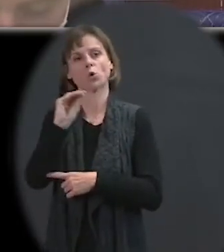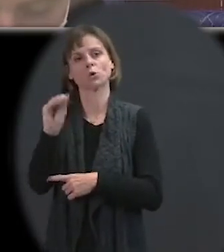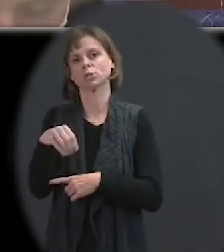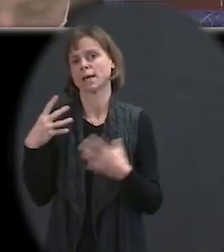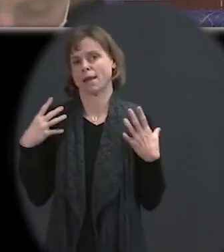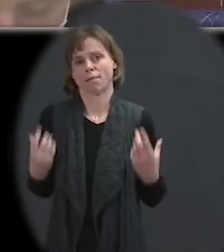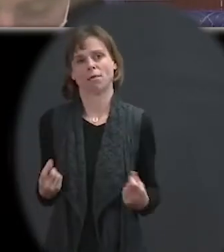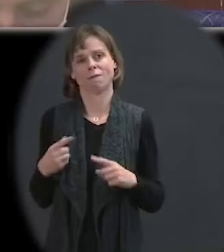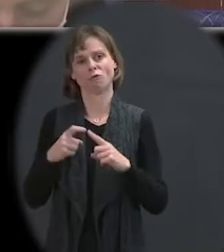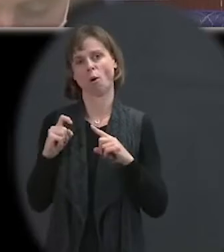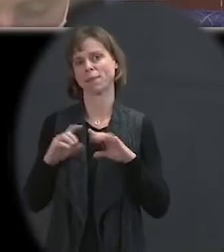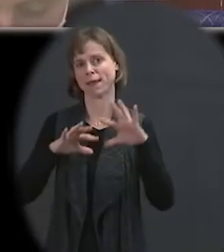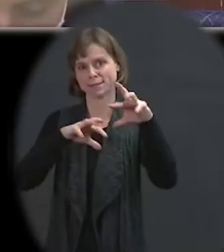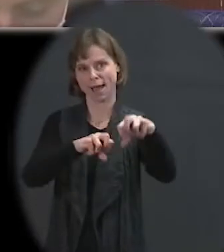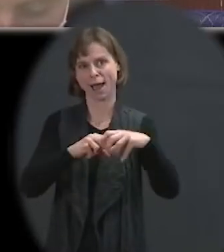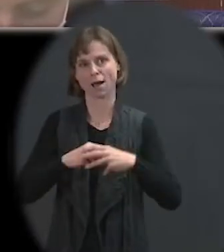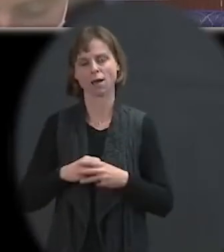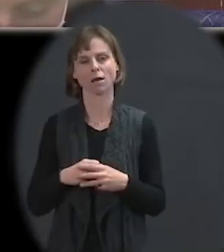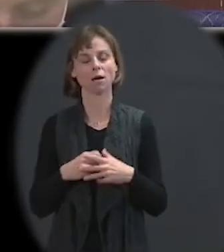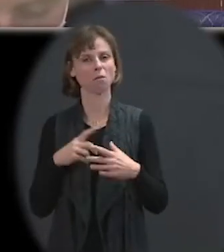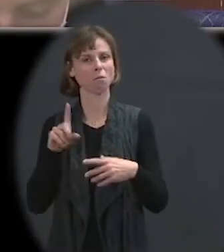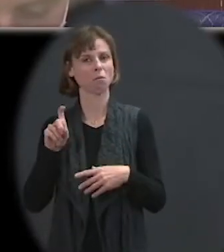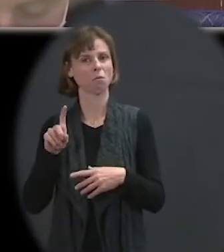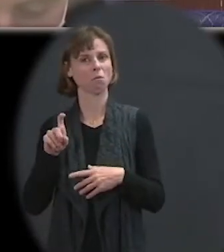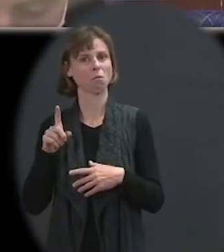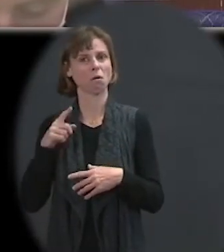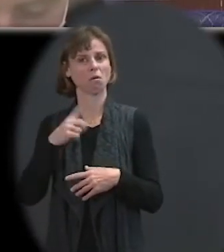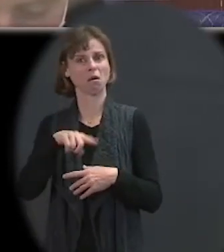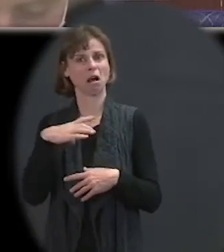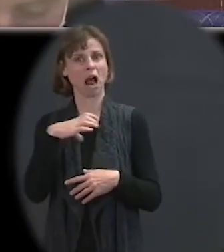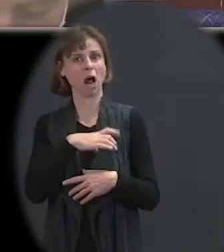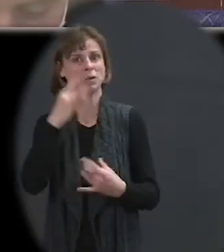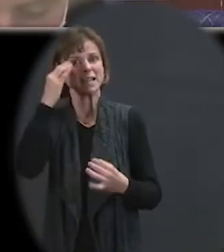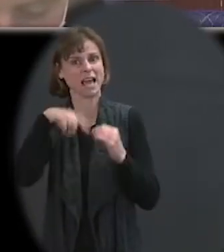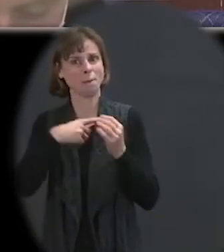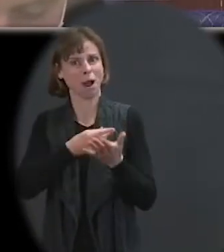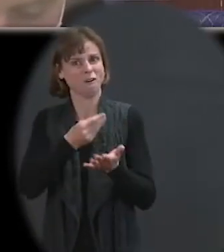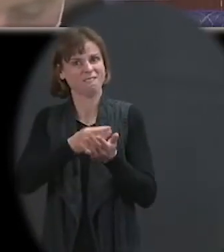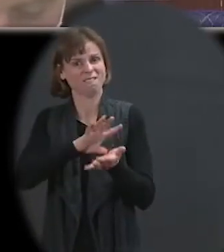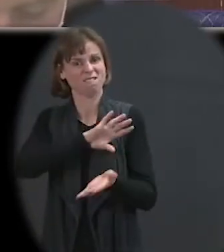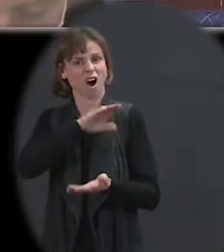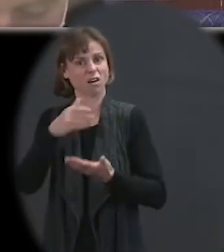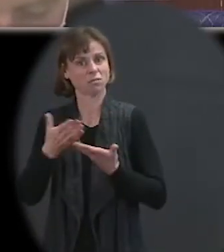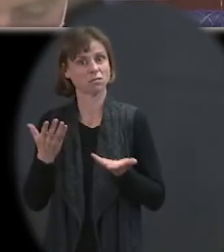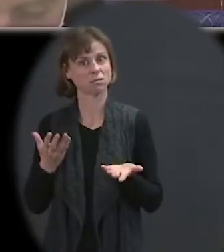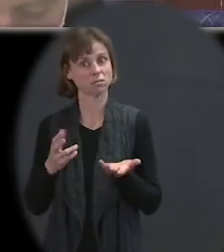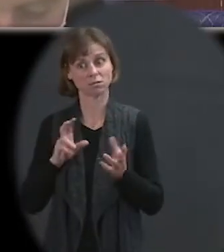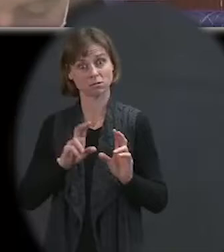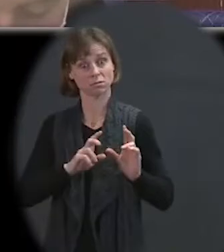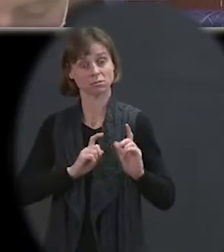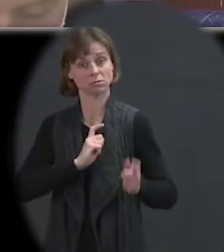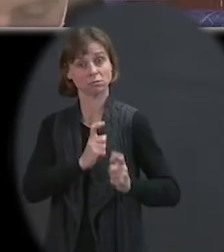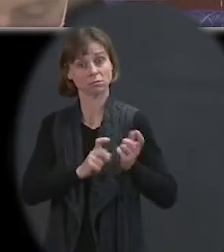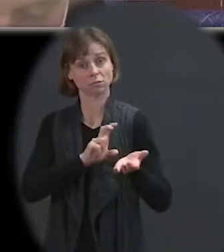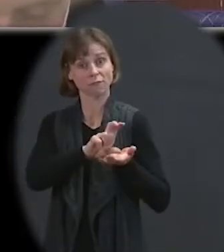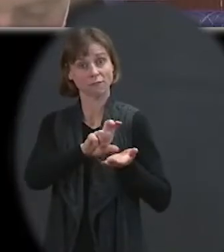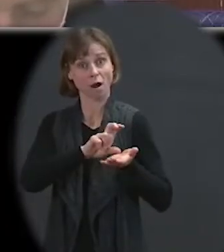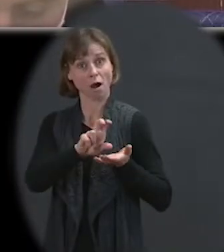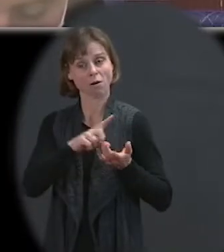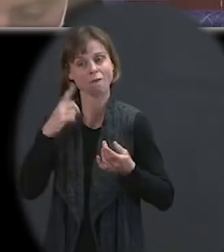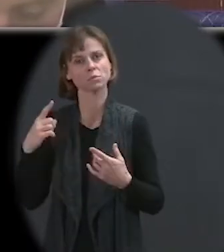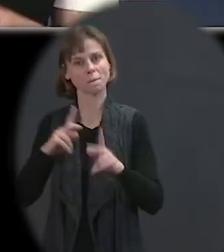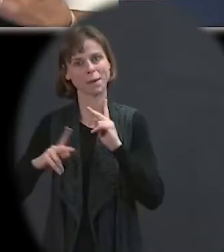of effort or any sort of fund or any sort of help to officers and others who are still recovering from